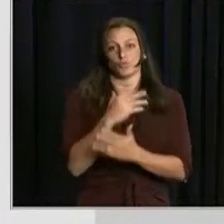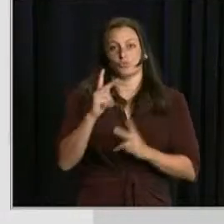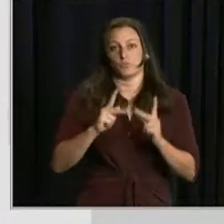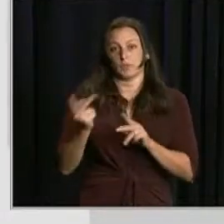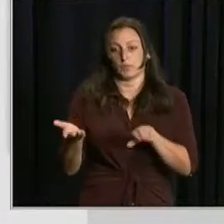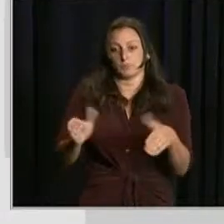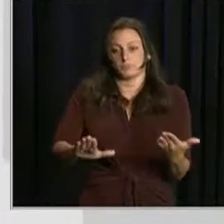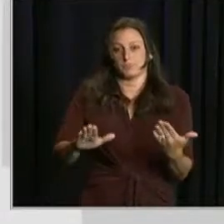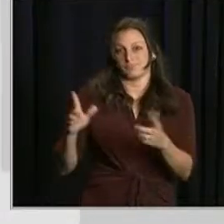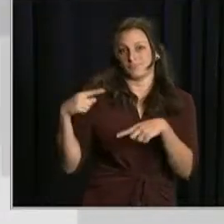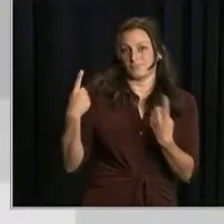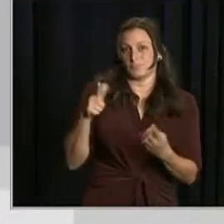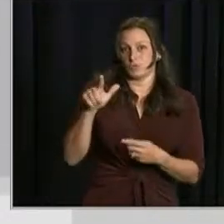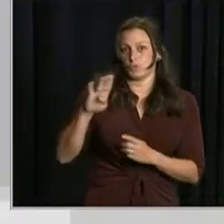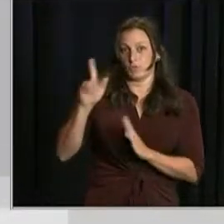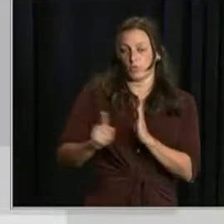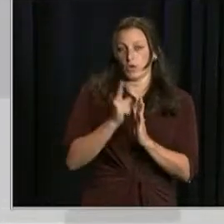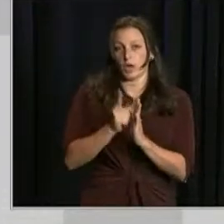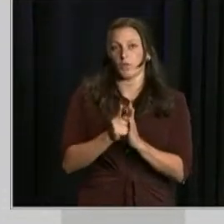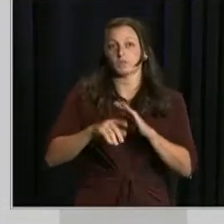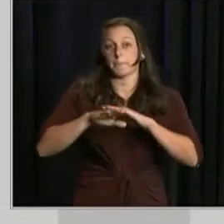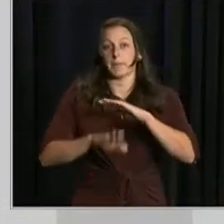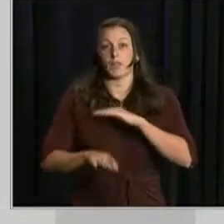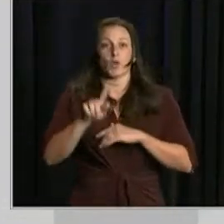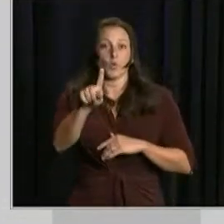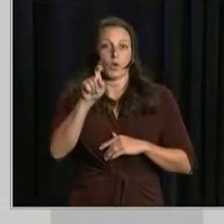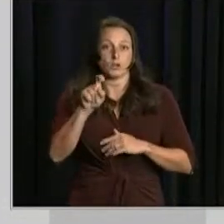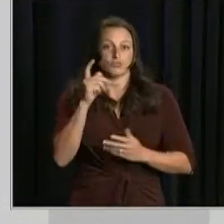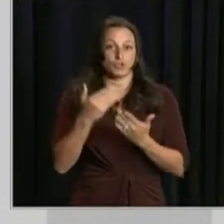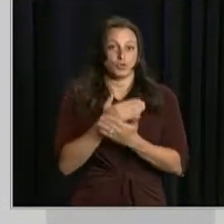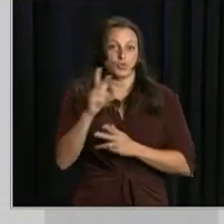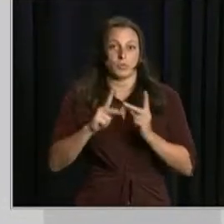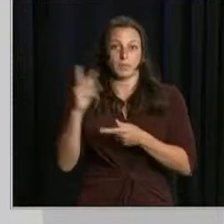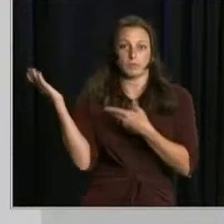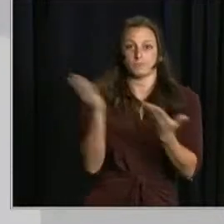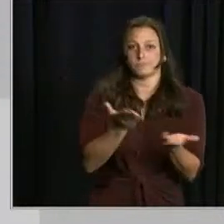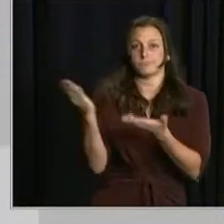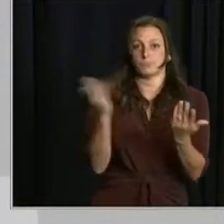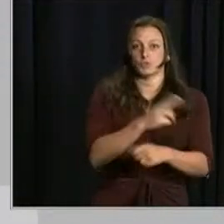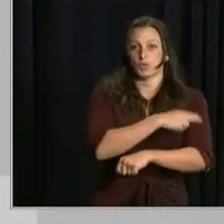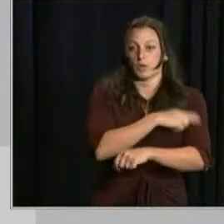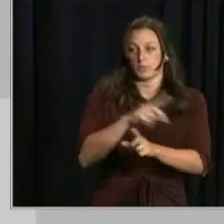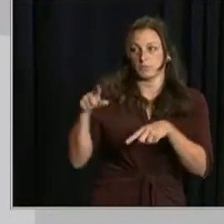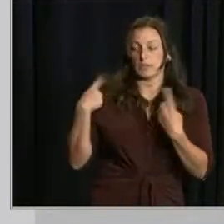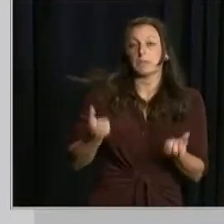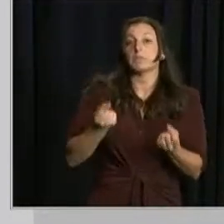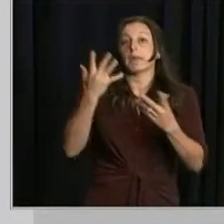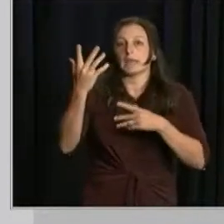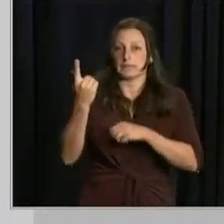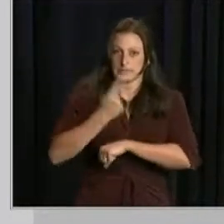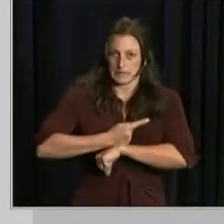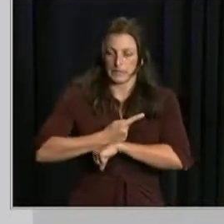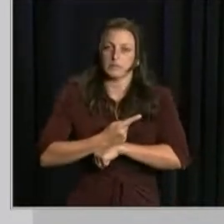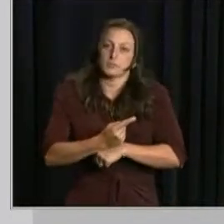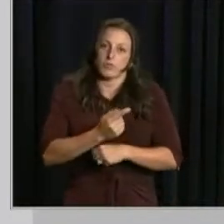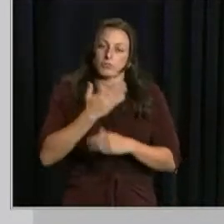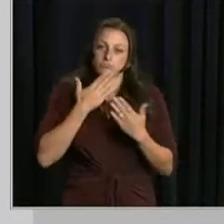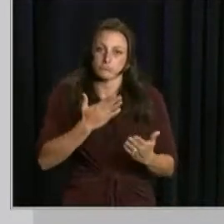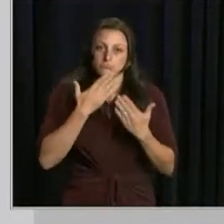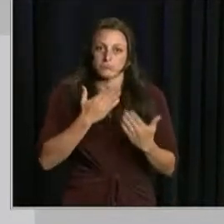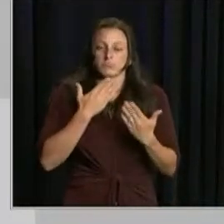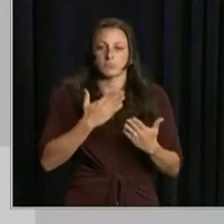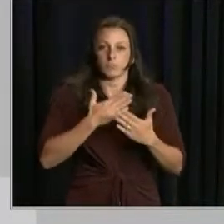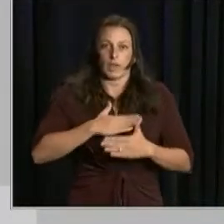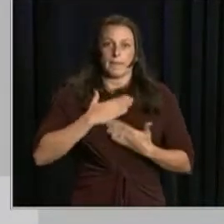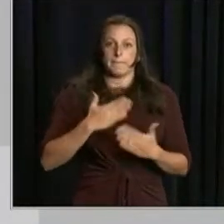report tonight, and we have been below 100 new admissions over the last many days, so we're thankful for that as well. Below 100